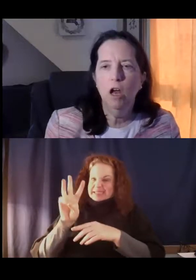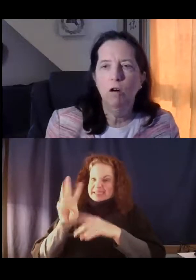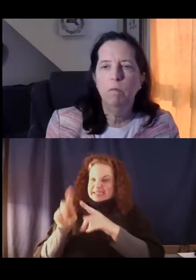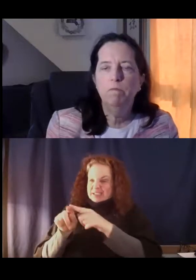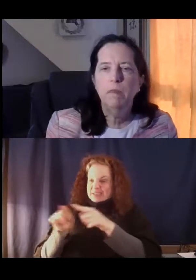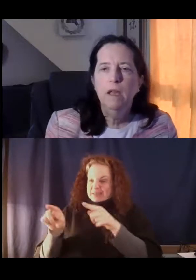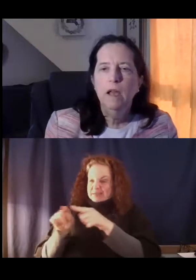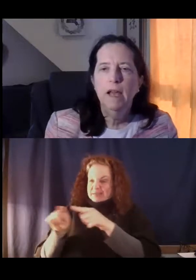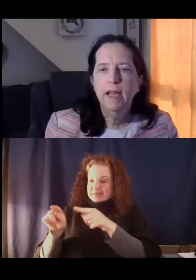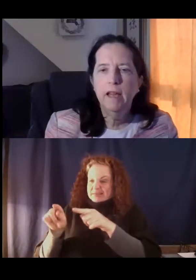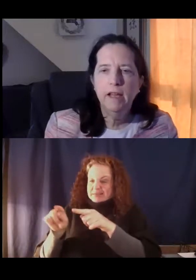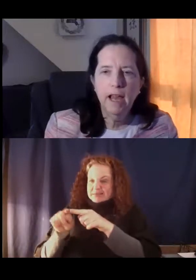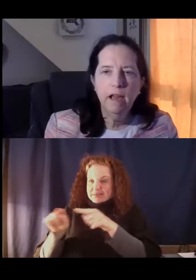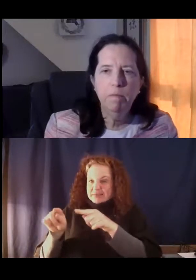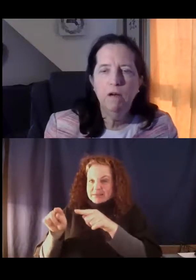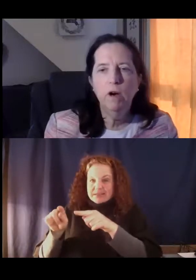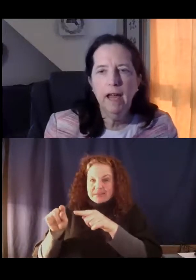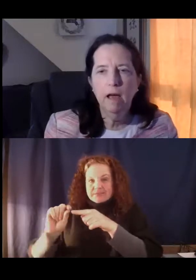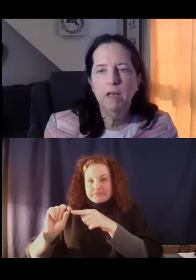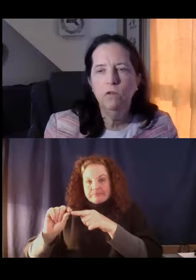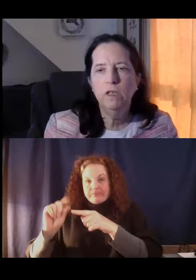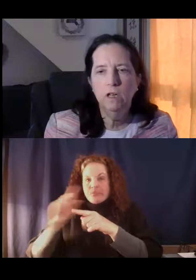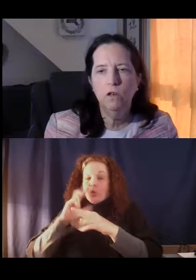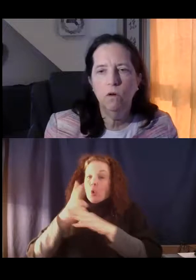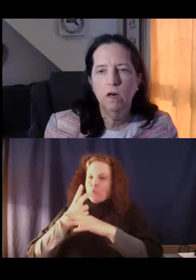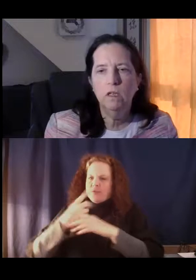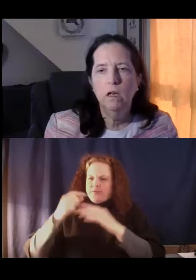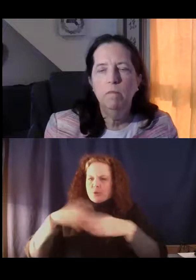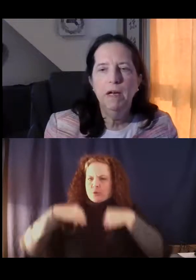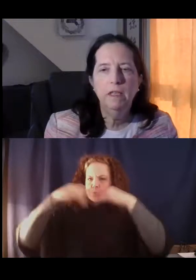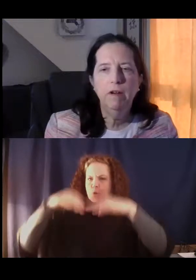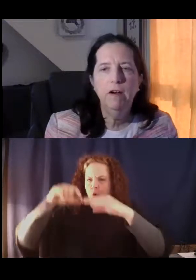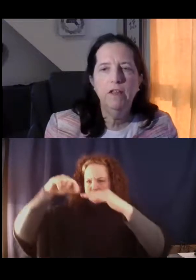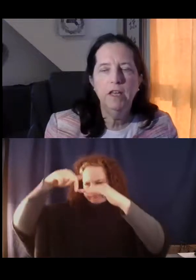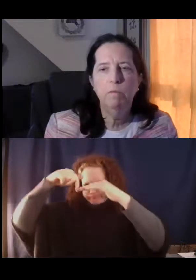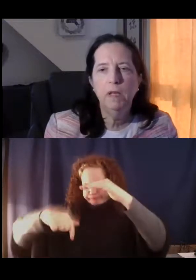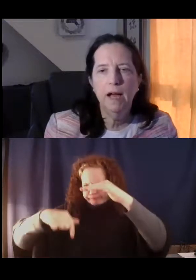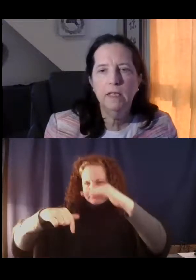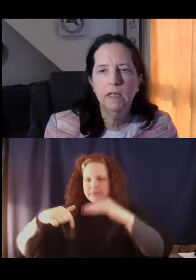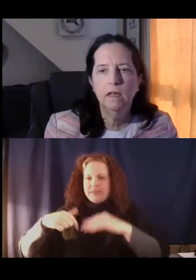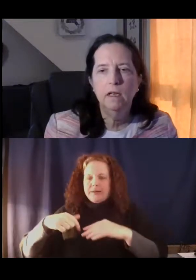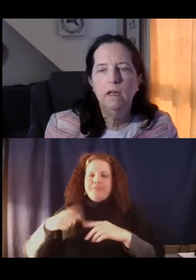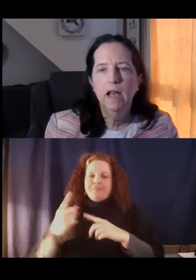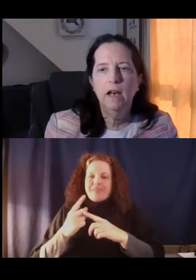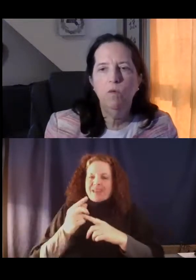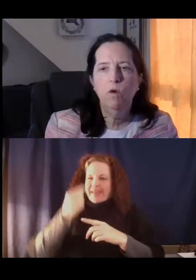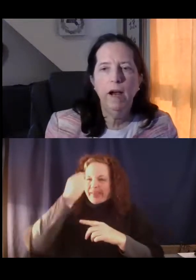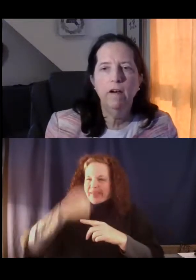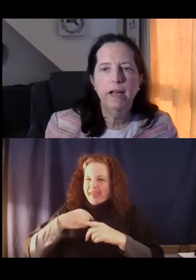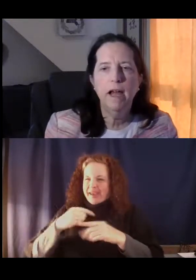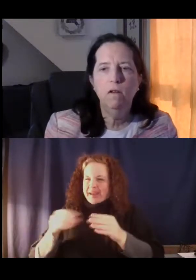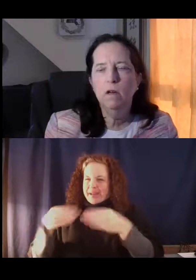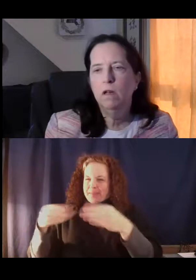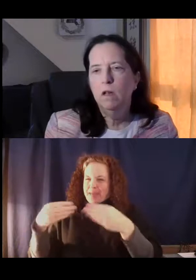deep snow. It can't be, well, it can be used indoors, but it's a very thin plastic and it will